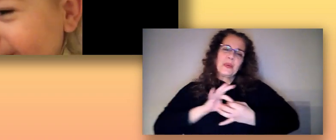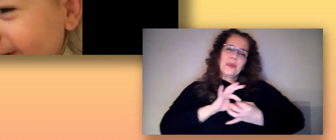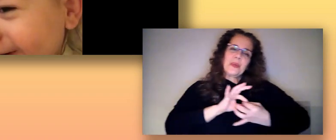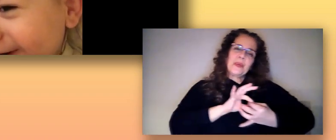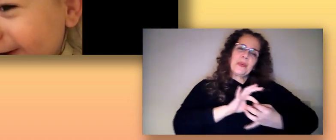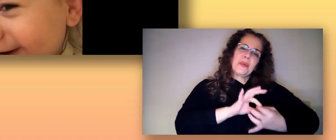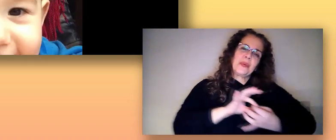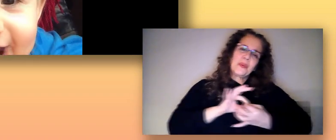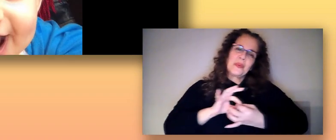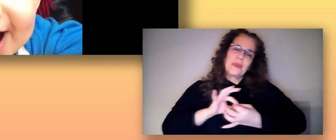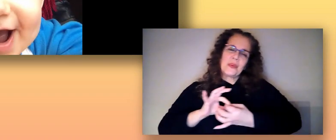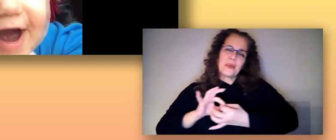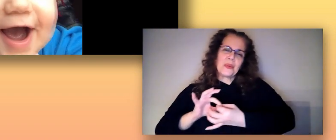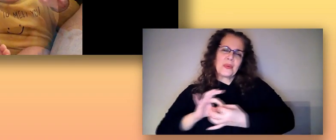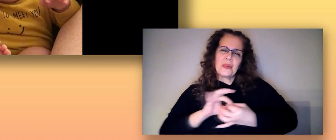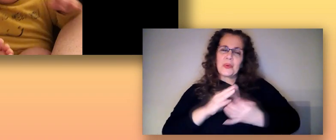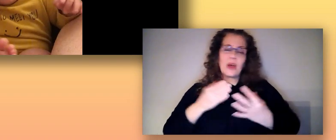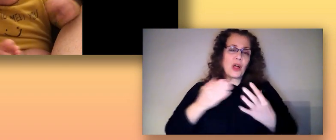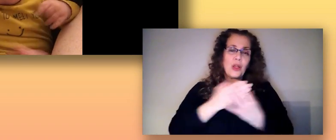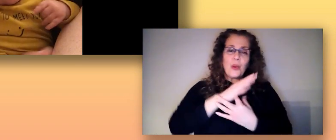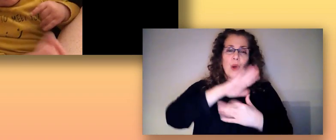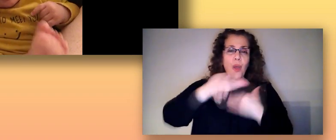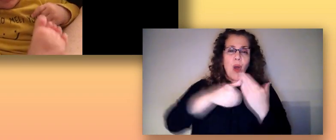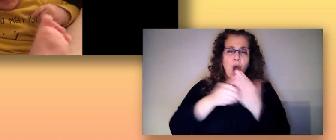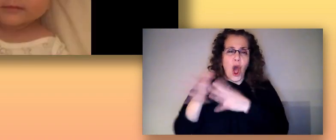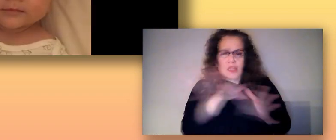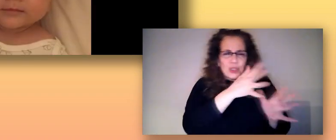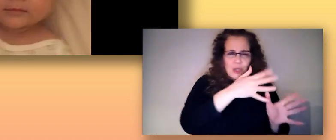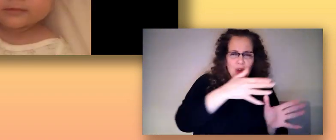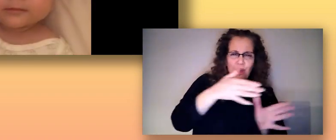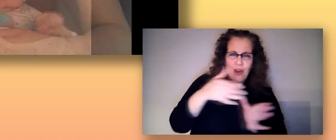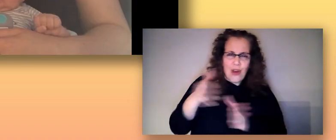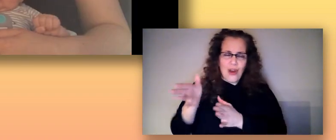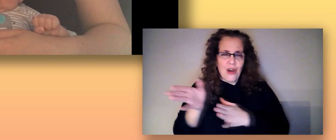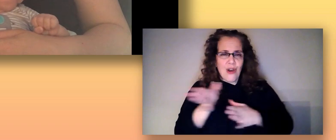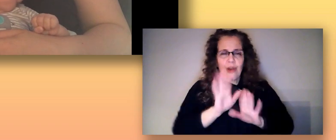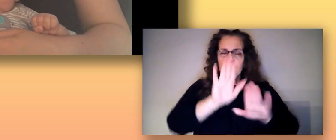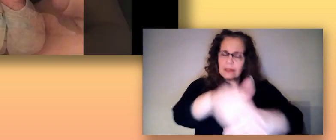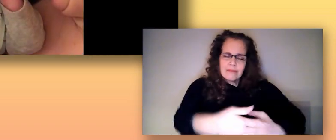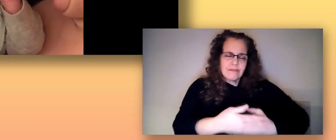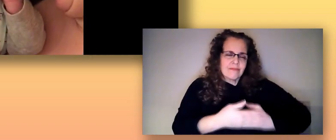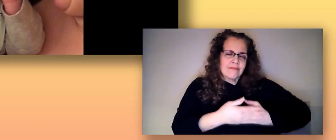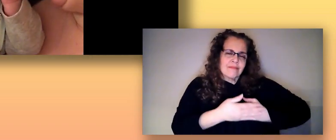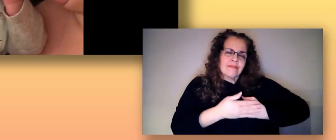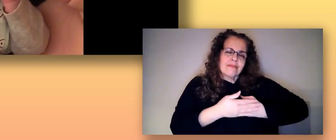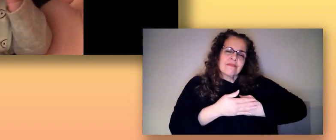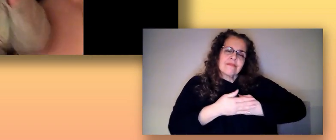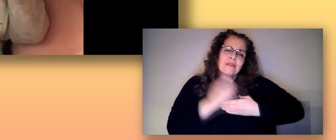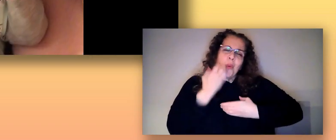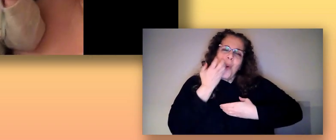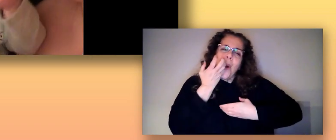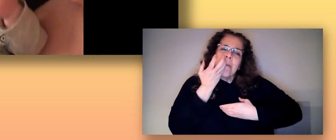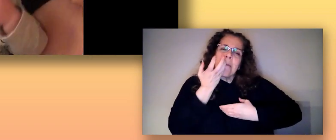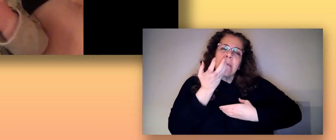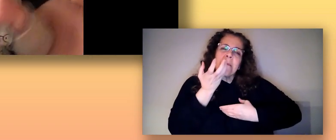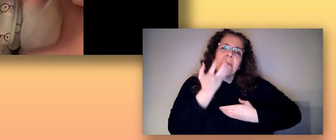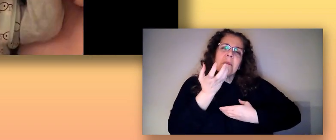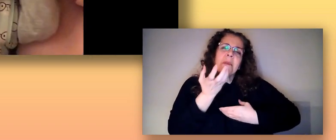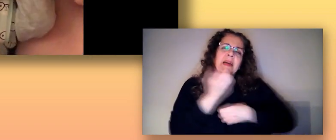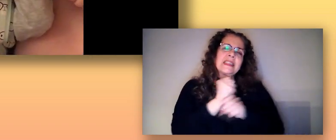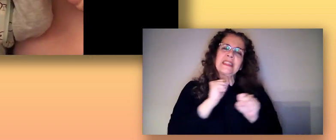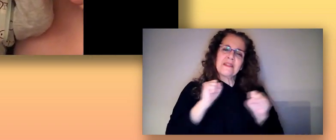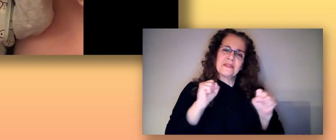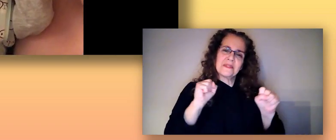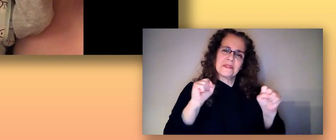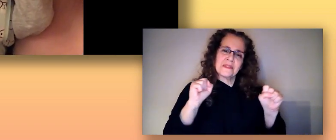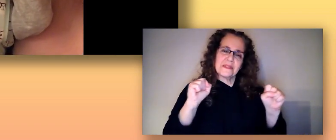through all earth's storms to keep you ever close in warmest,